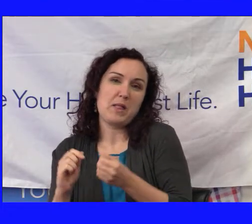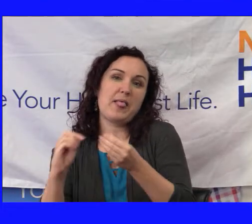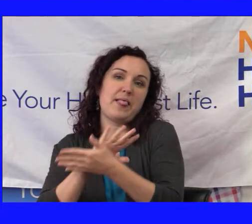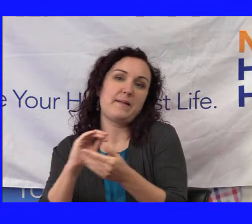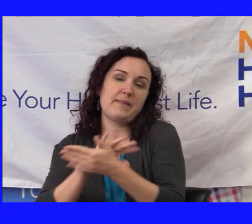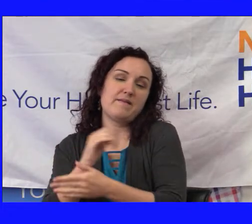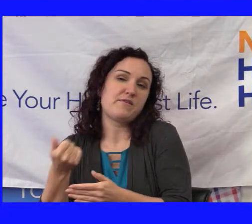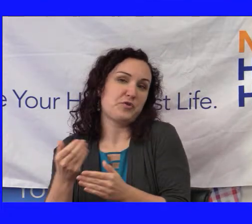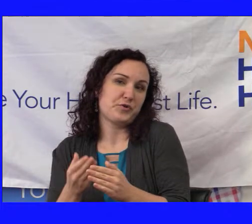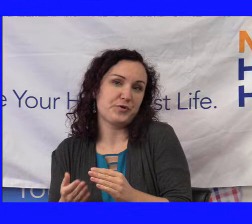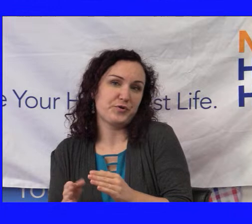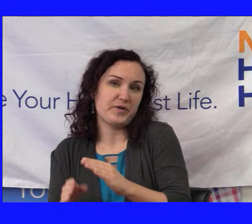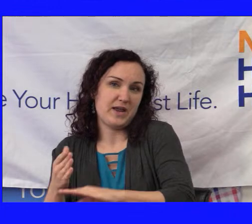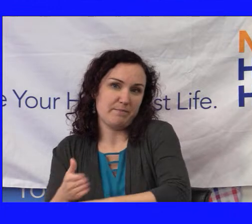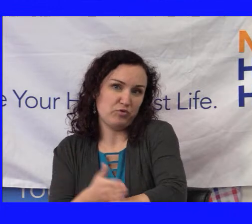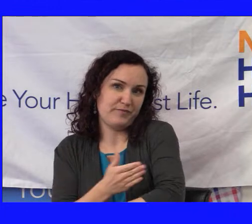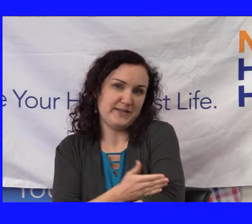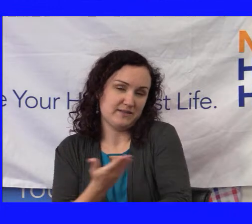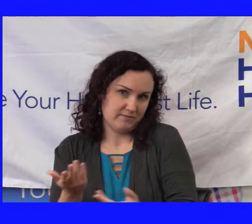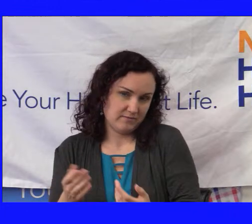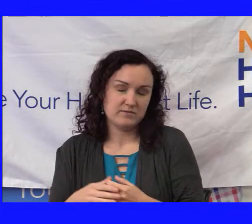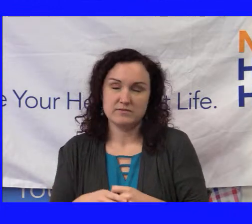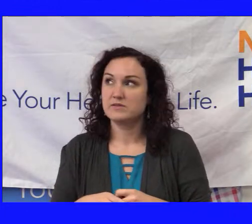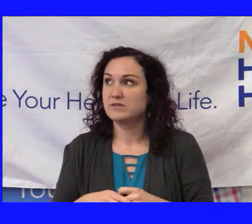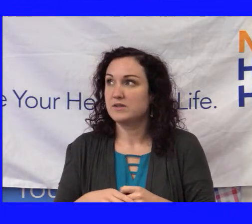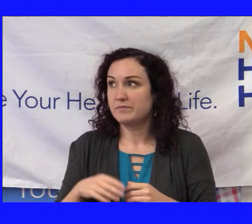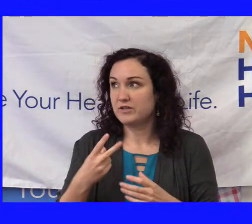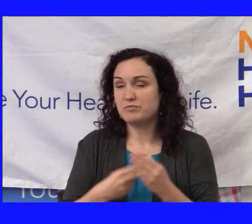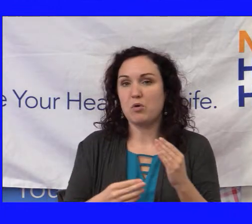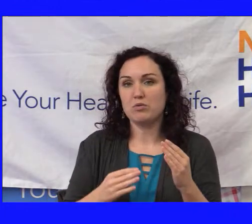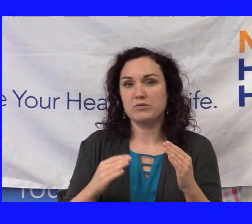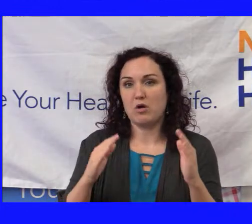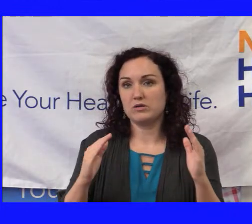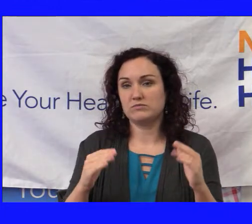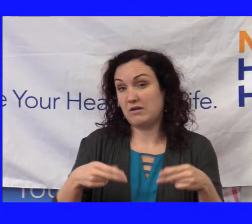you're referring to, right? Because both things are elevated, right?